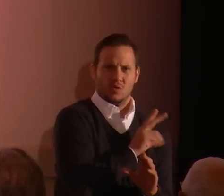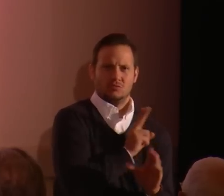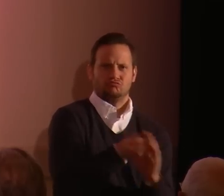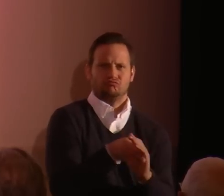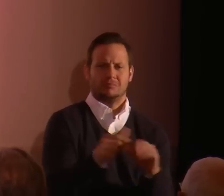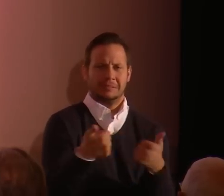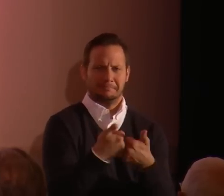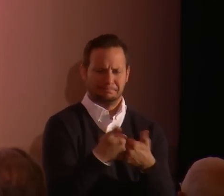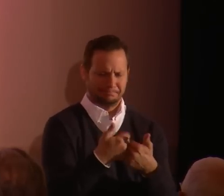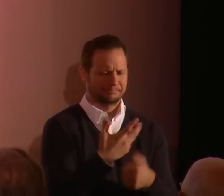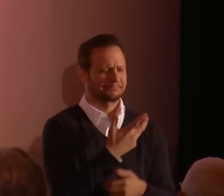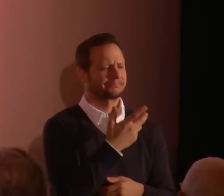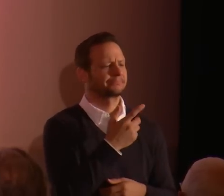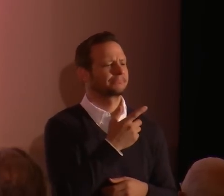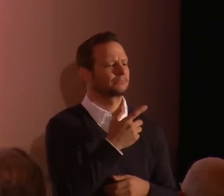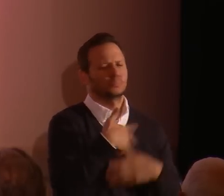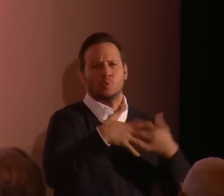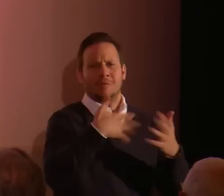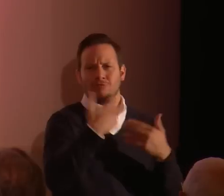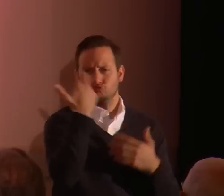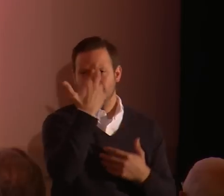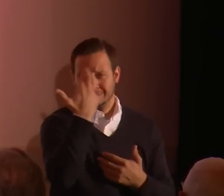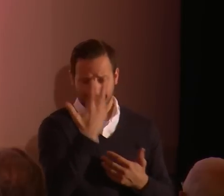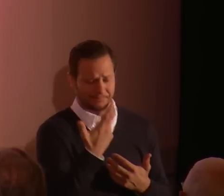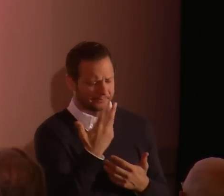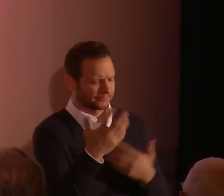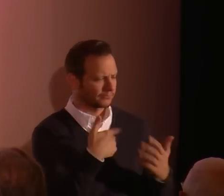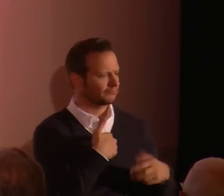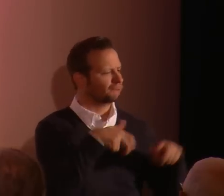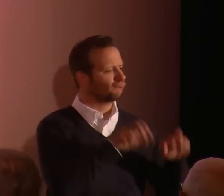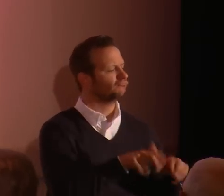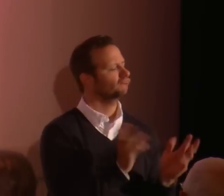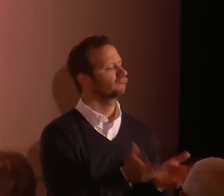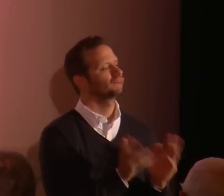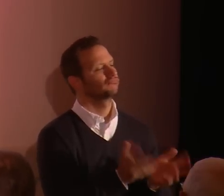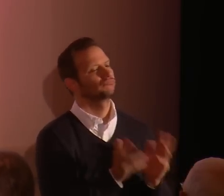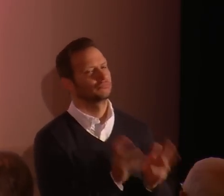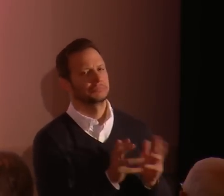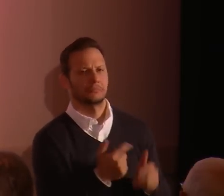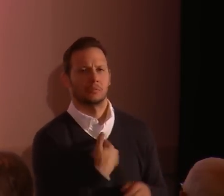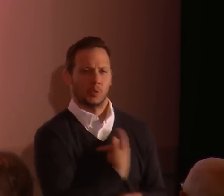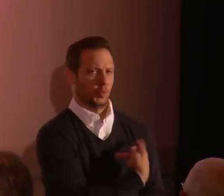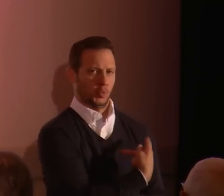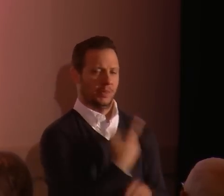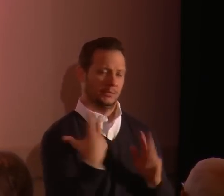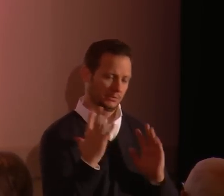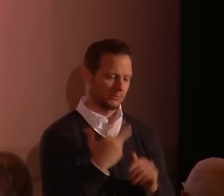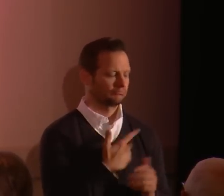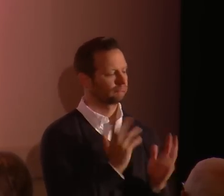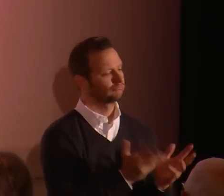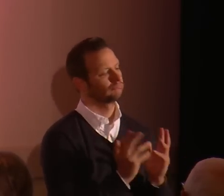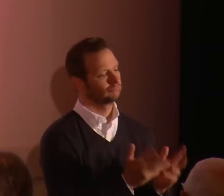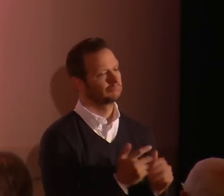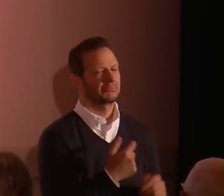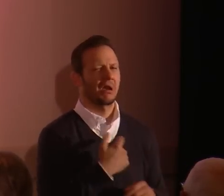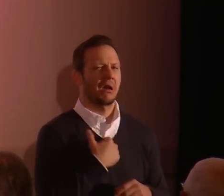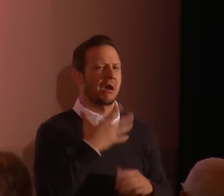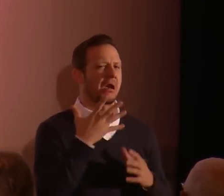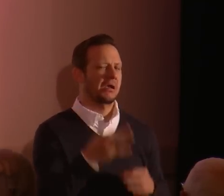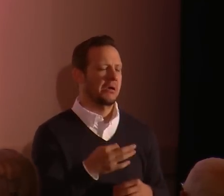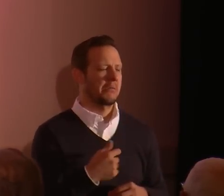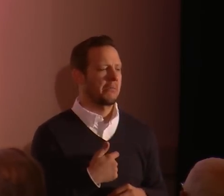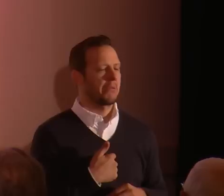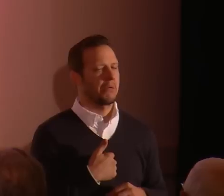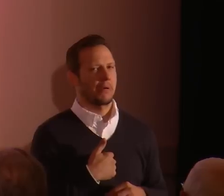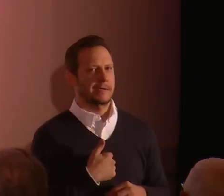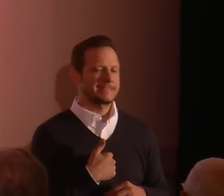game. And so for whatever reason, on one of those occasions, when I was alone with Lisa, I had decided to take a risk. And